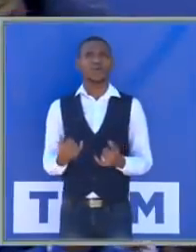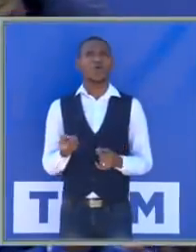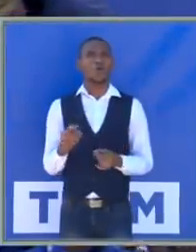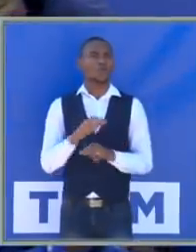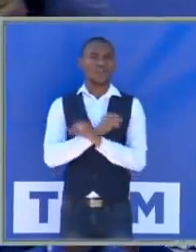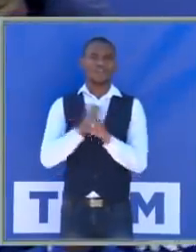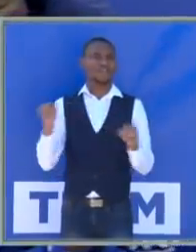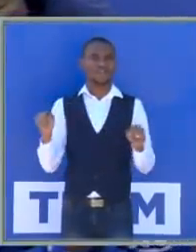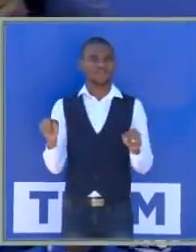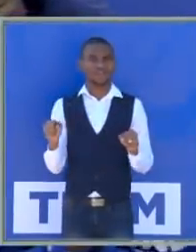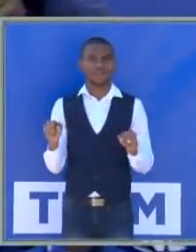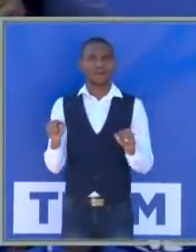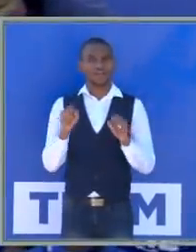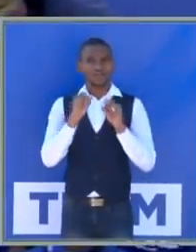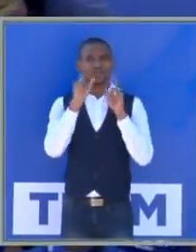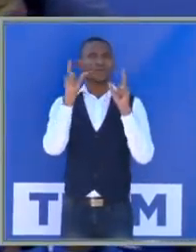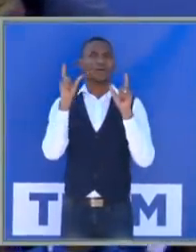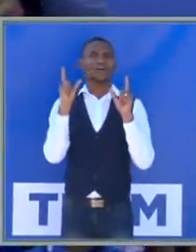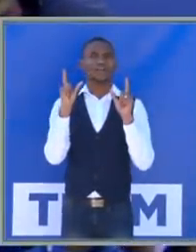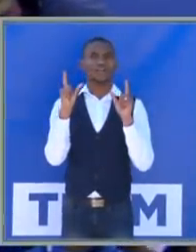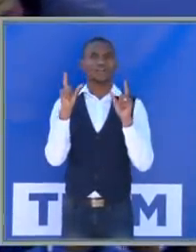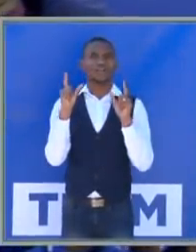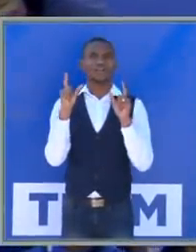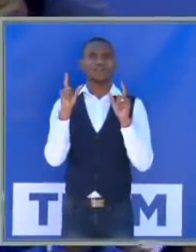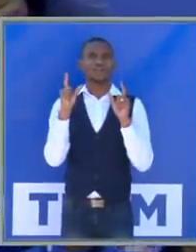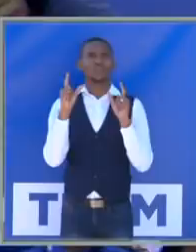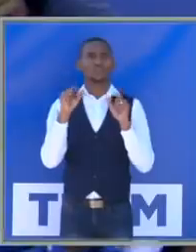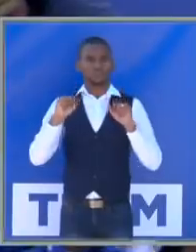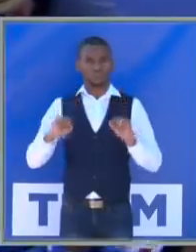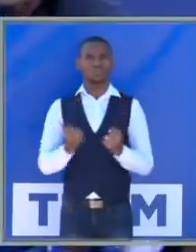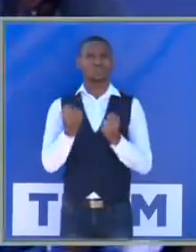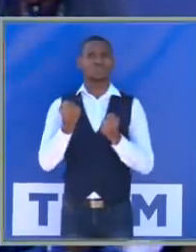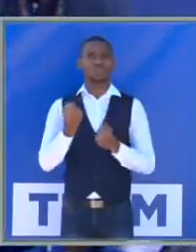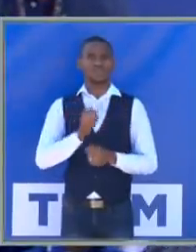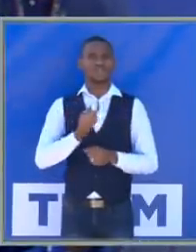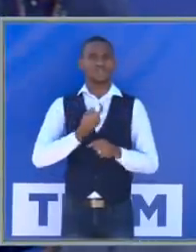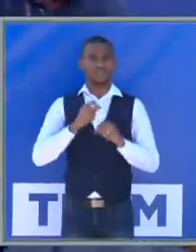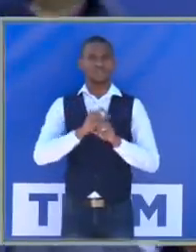never. Tsoha o iketsetse.